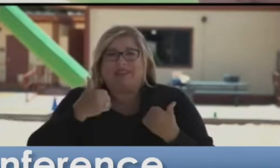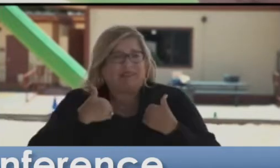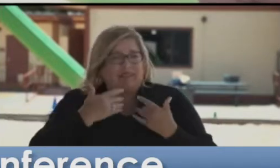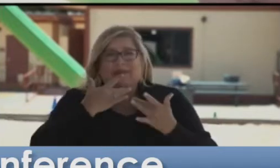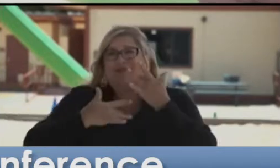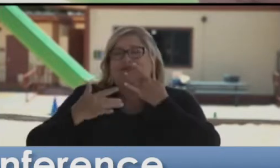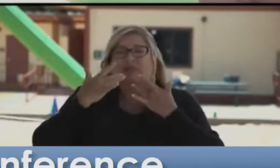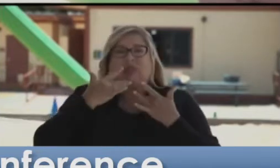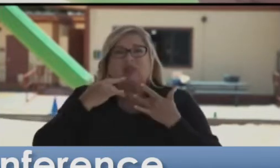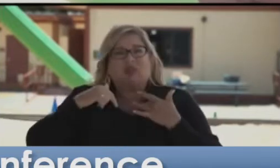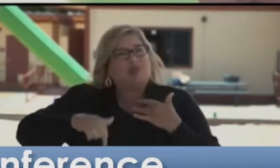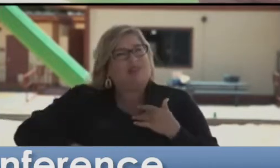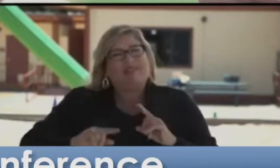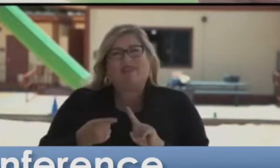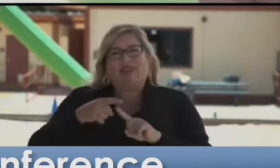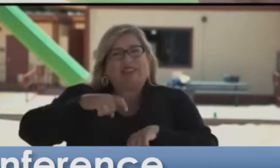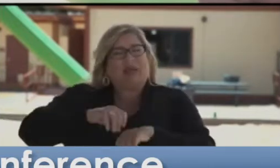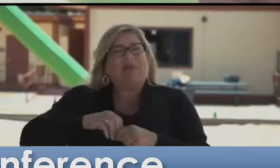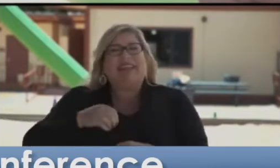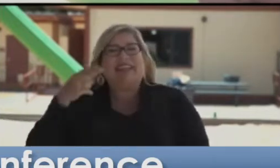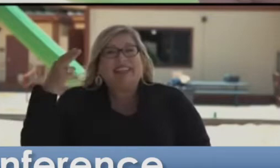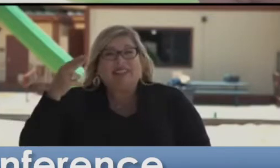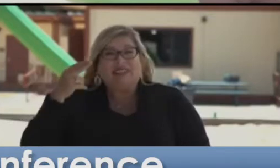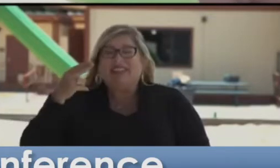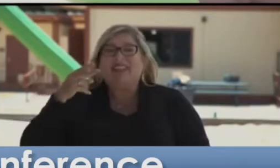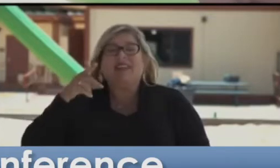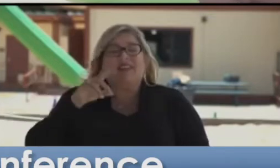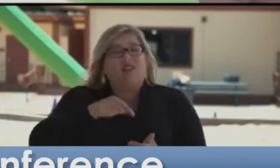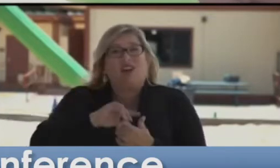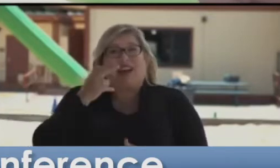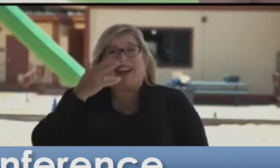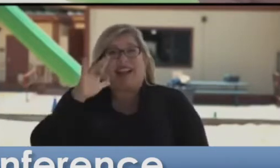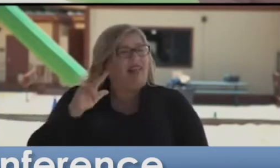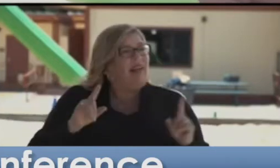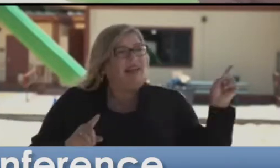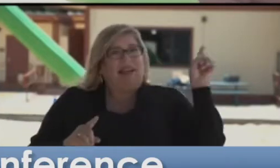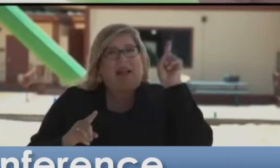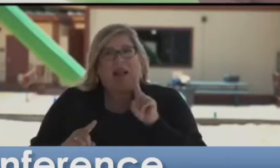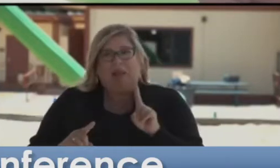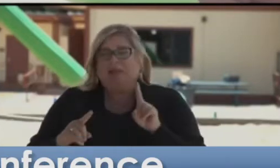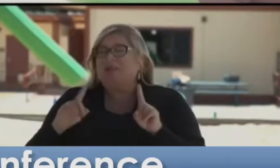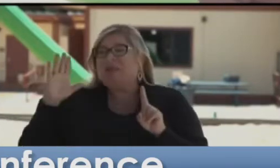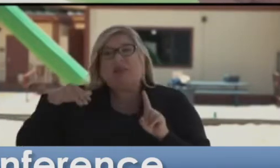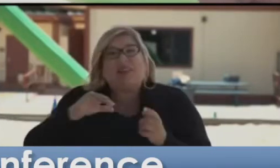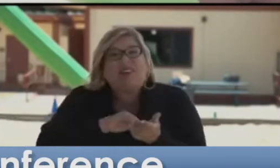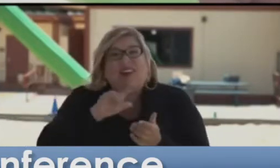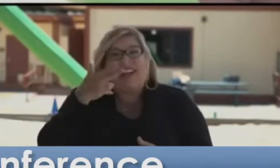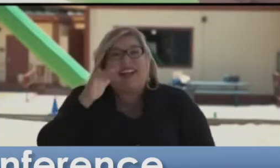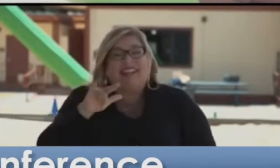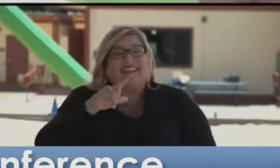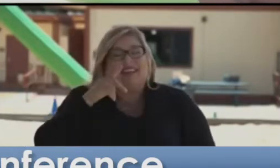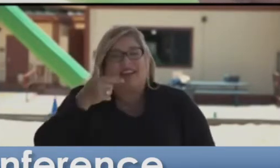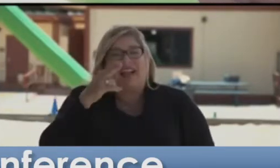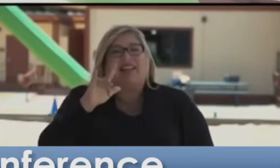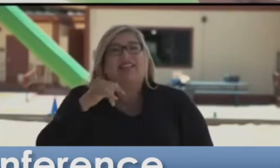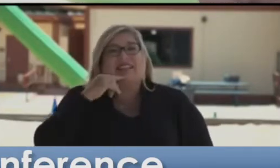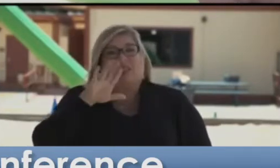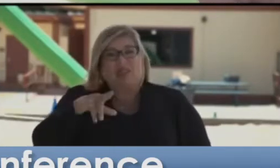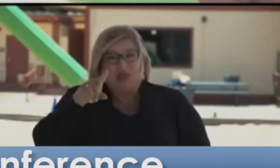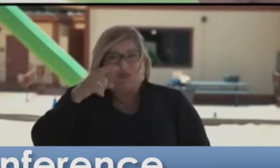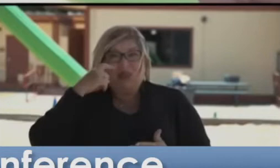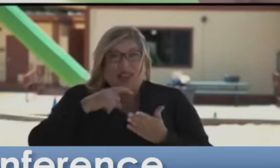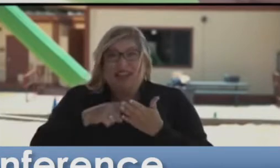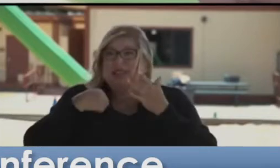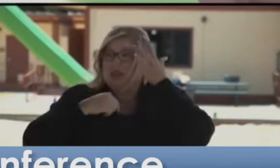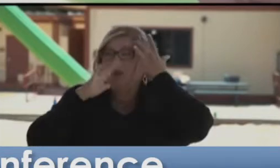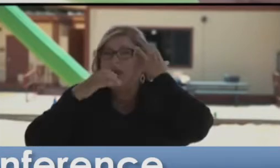something we've never done in state history. It literally brought Dr. Galley down. We were sitting in the back a moment ago. He said, "Do you realize that we're actually about to